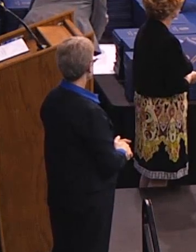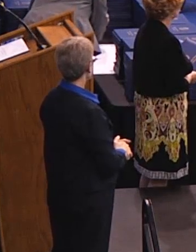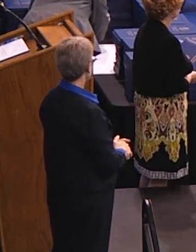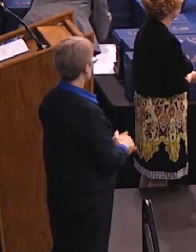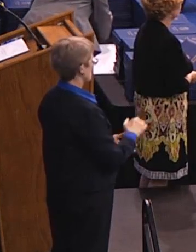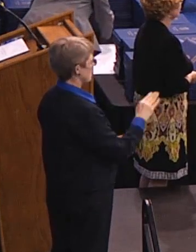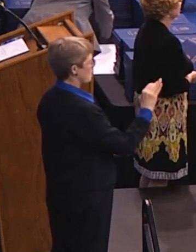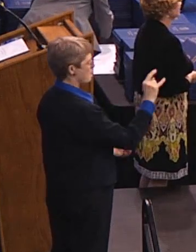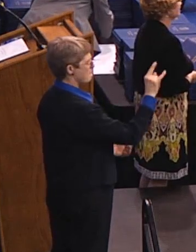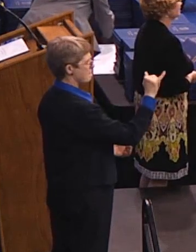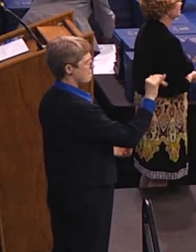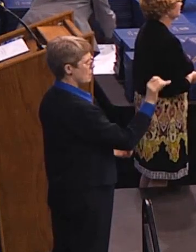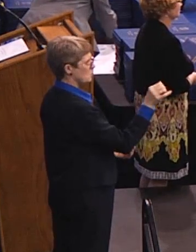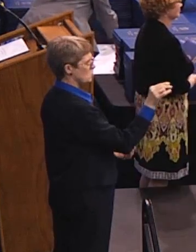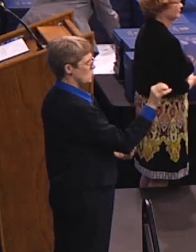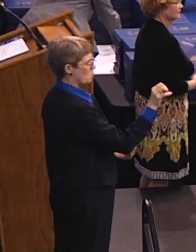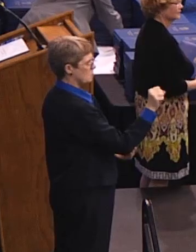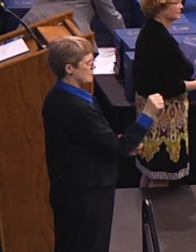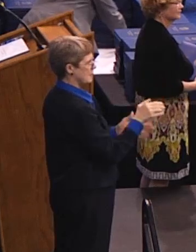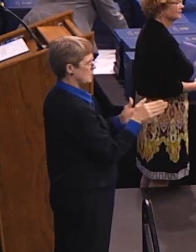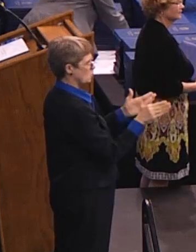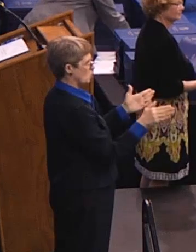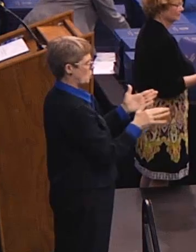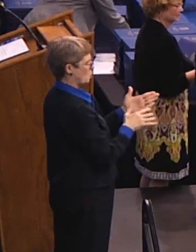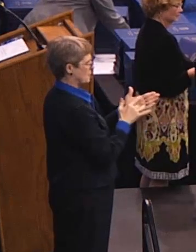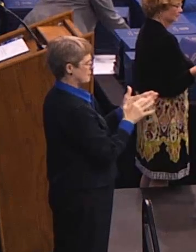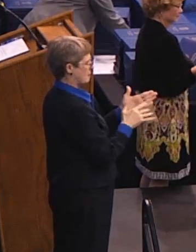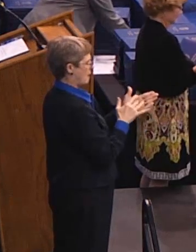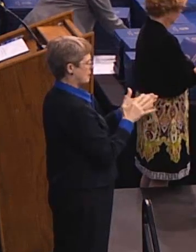Betty Jo Jones, General Studies.